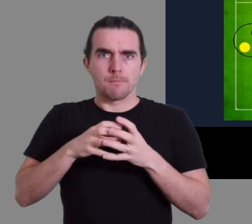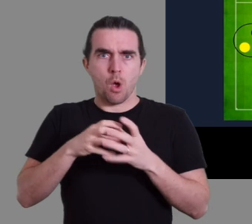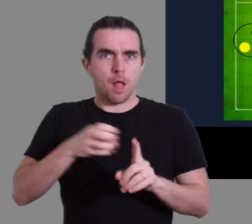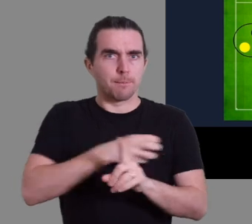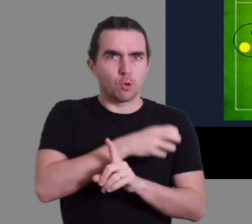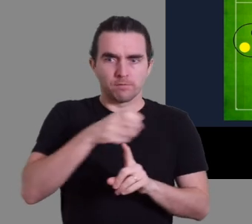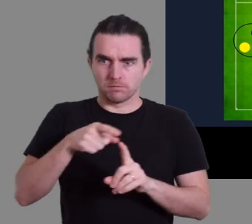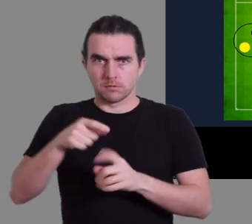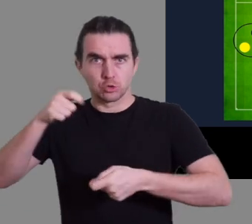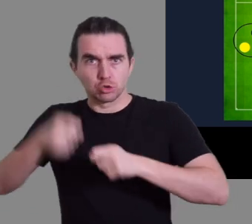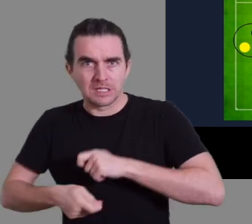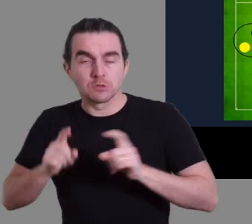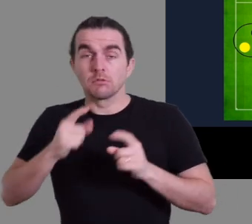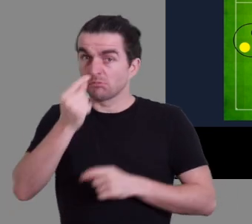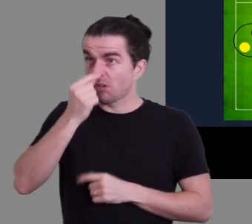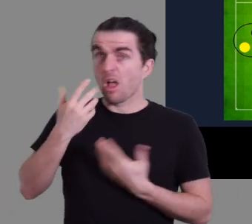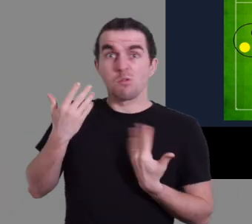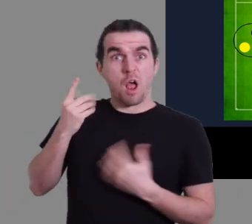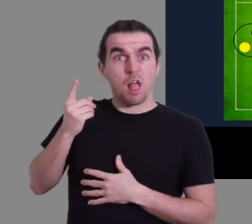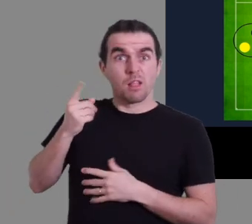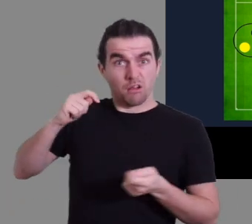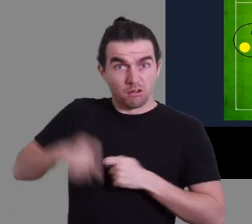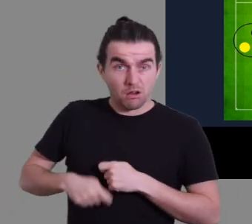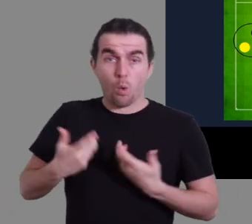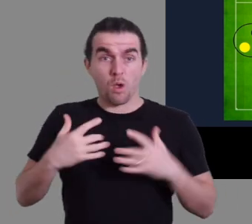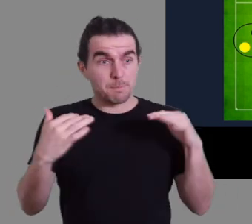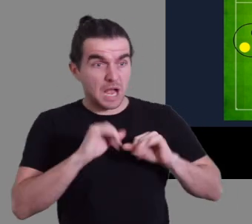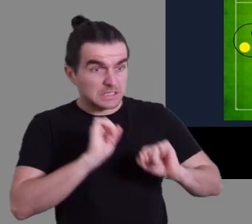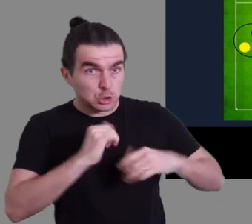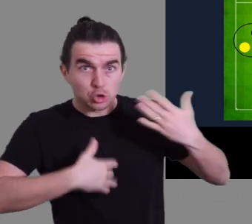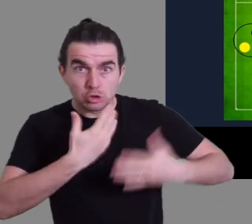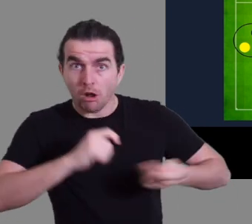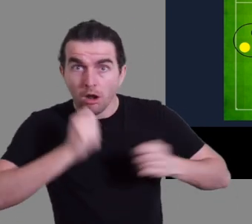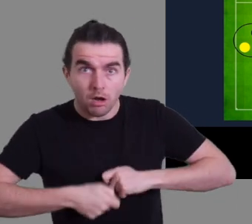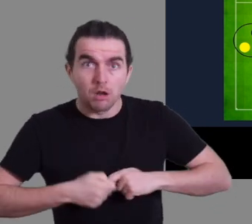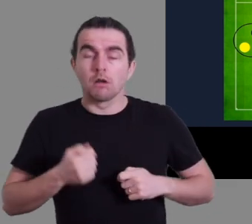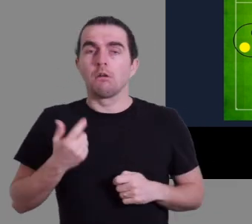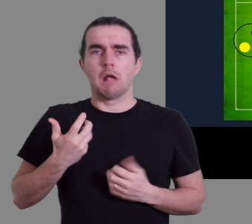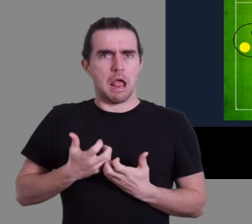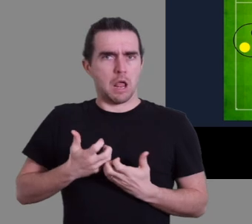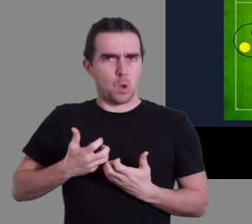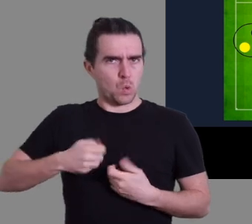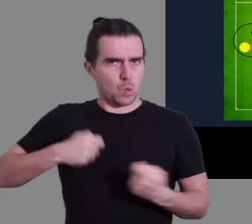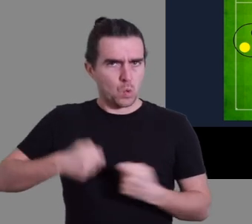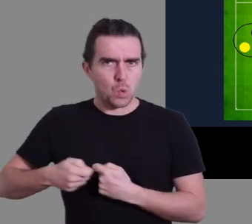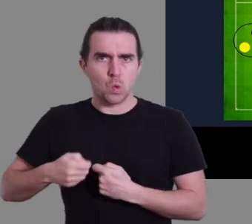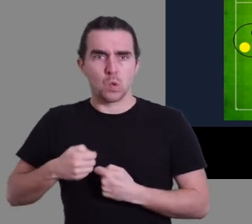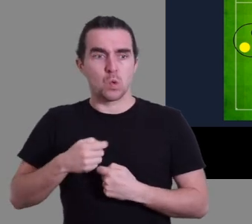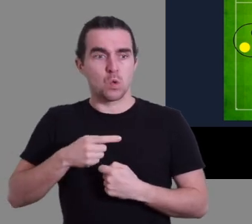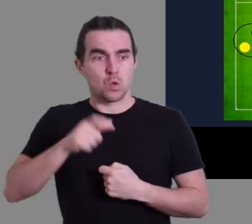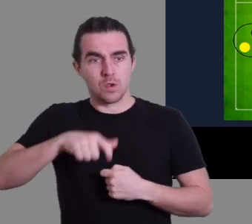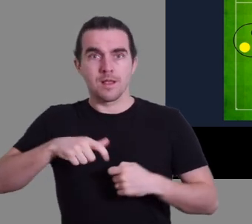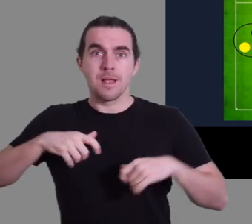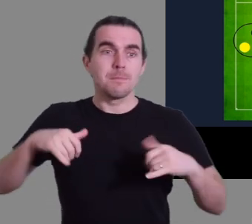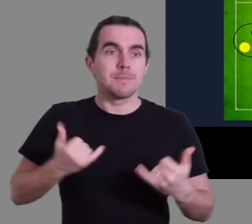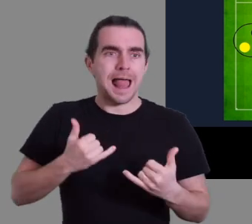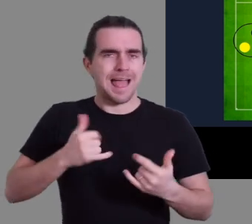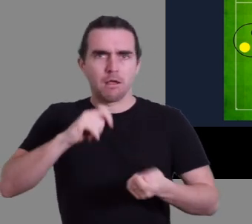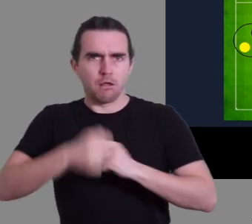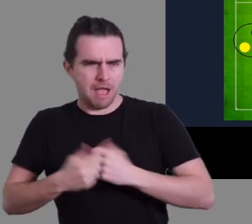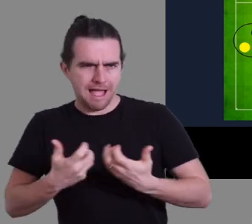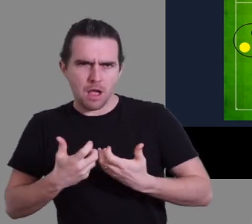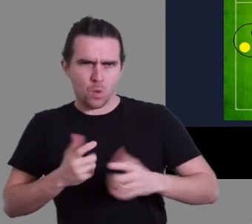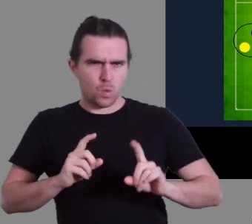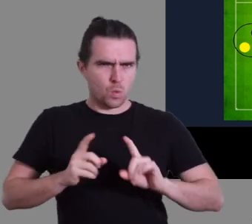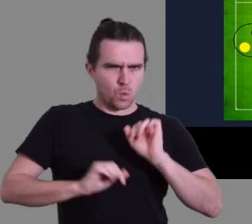affect it, even the weather conditions and so on, the match conditions, how does that all affect the way that the individual is playing? And of